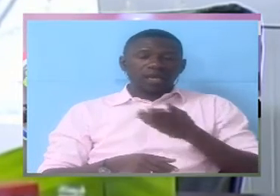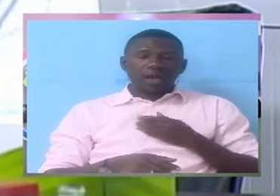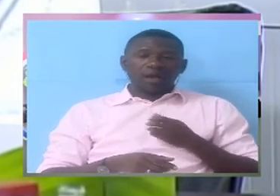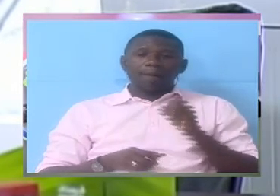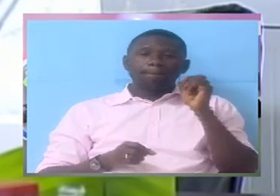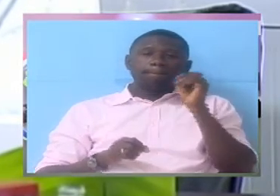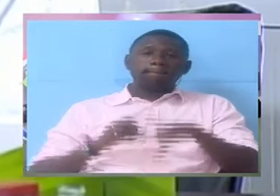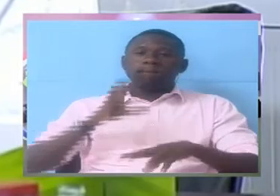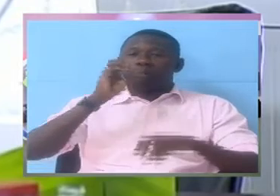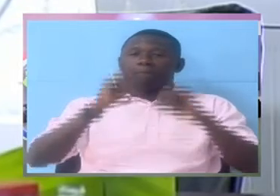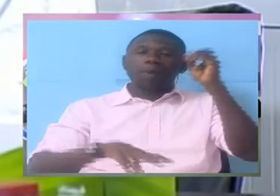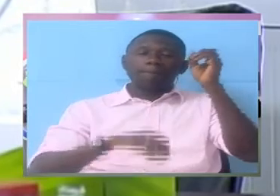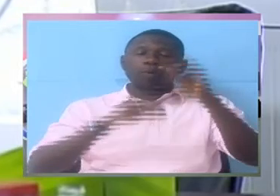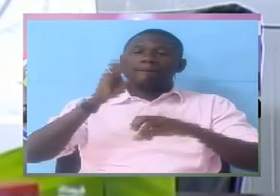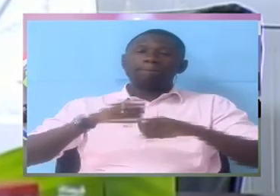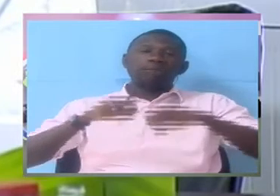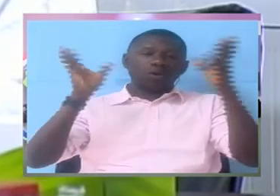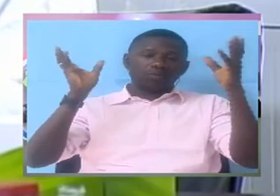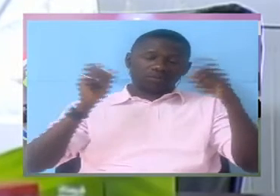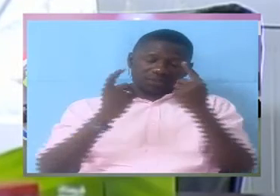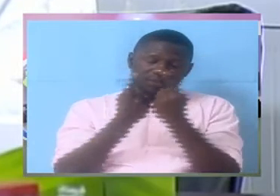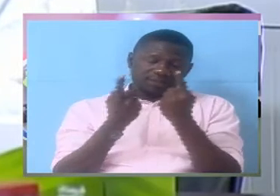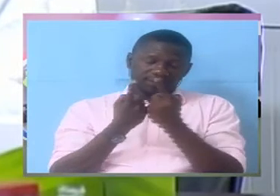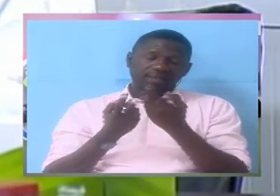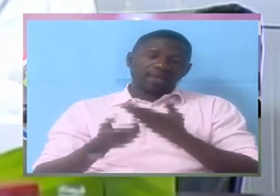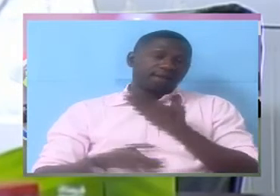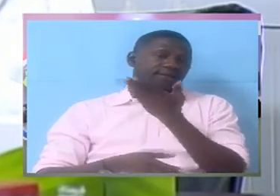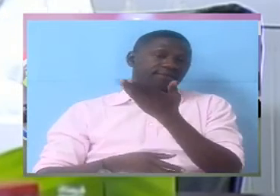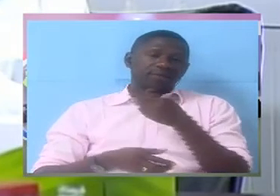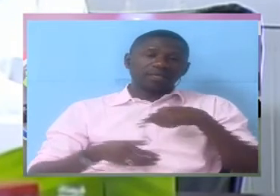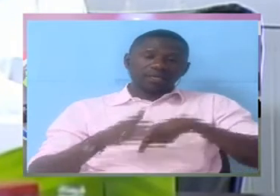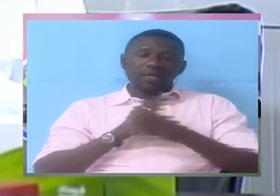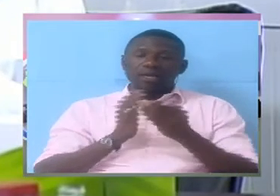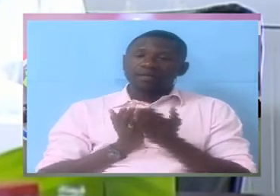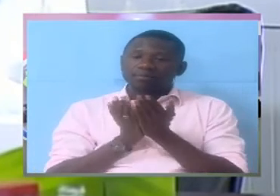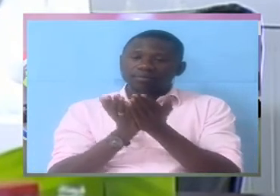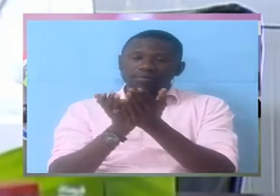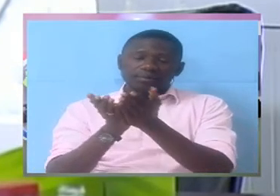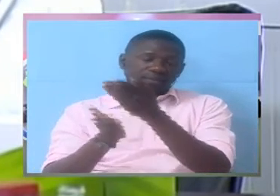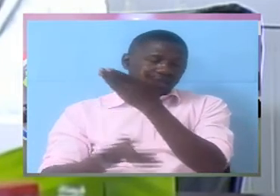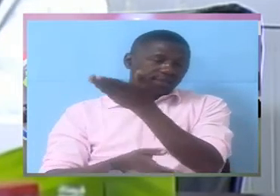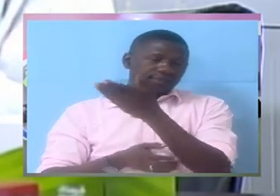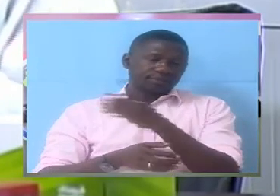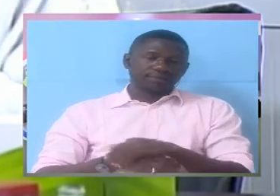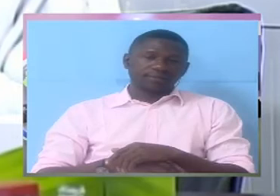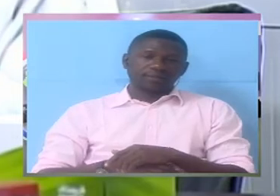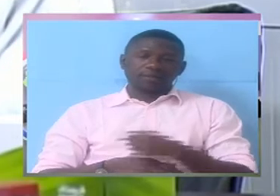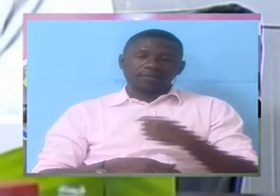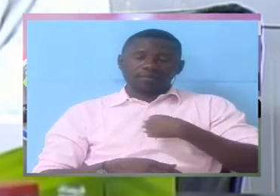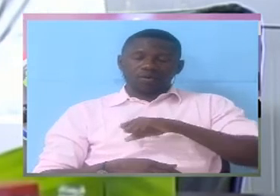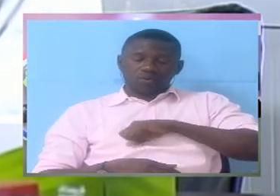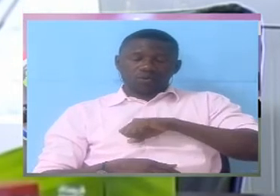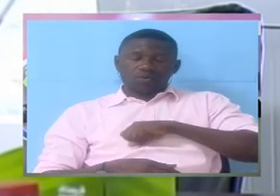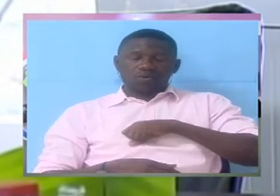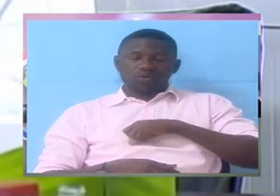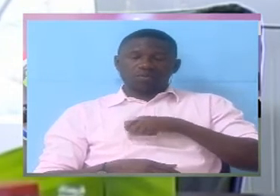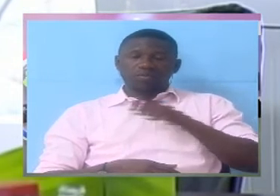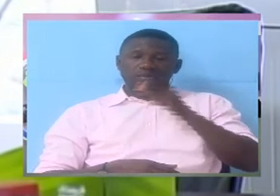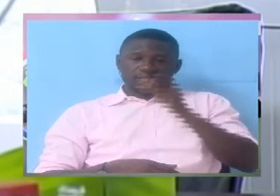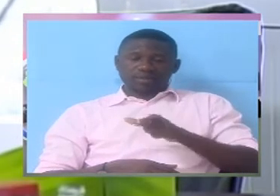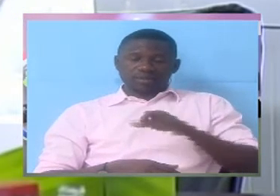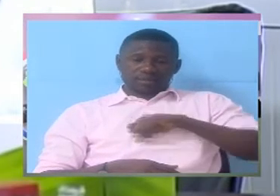moila moy kibaro be janjan dinko fengol lebe bulu menu be ko bomolu. My own self. Ndefango